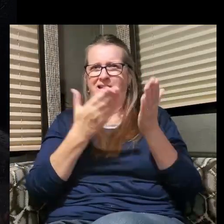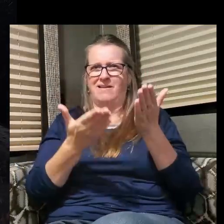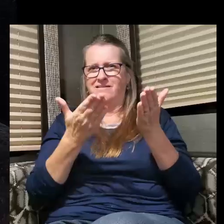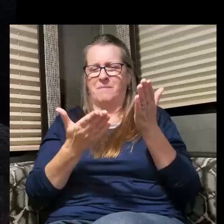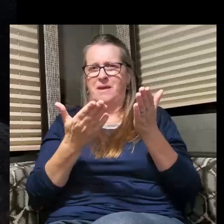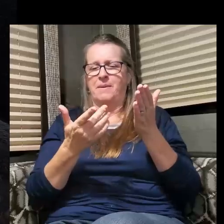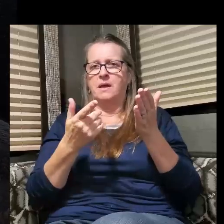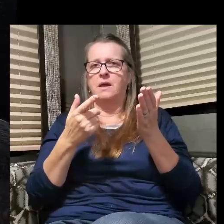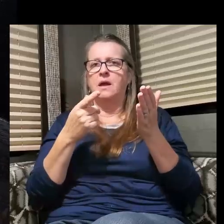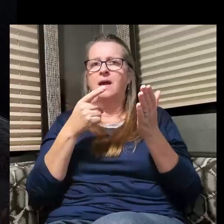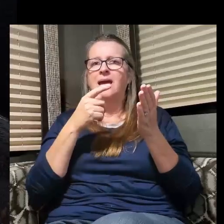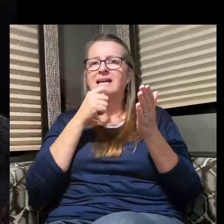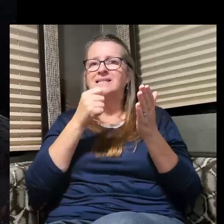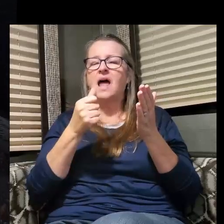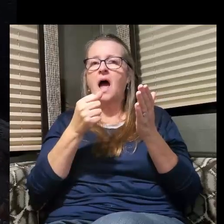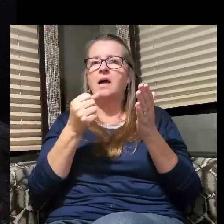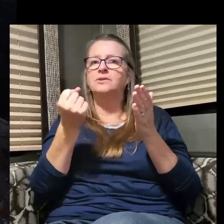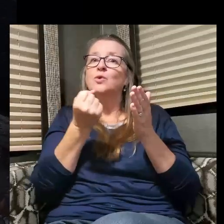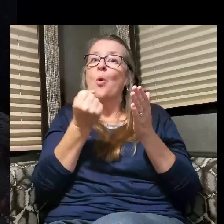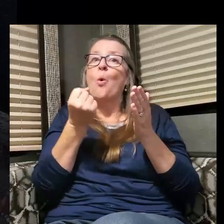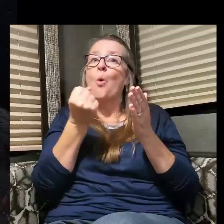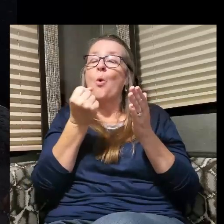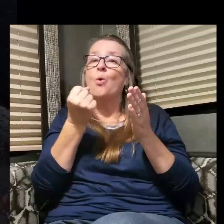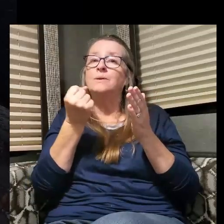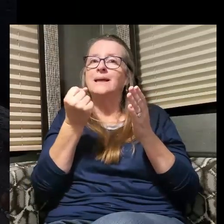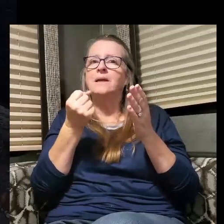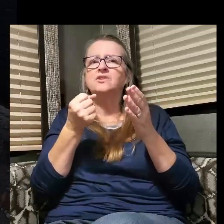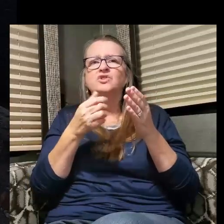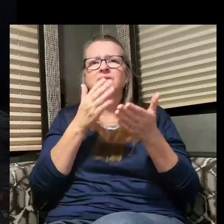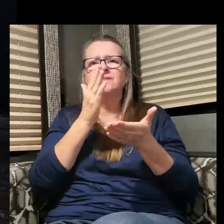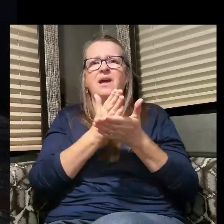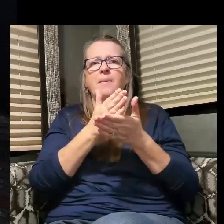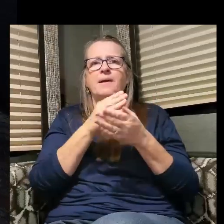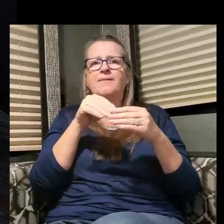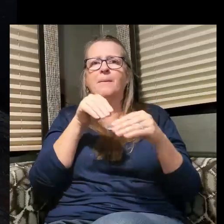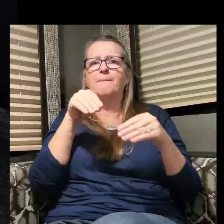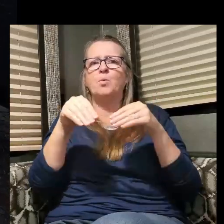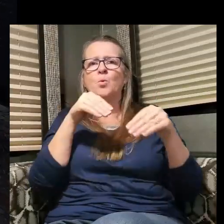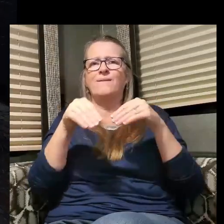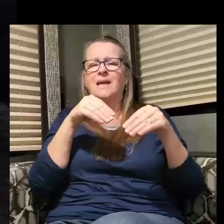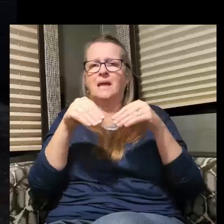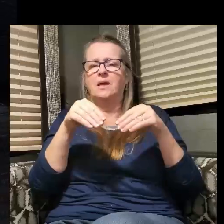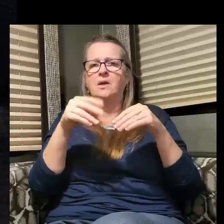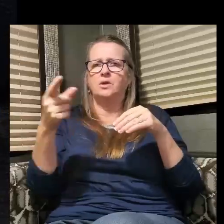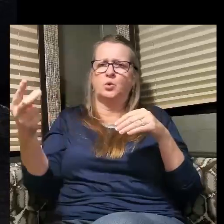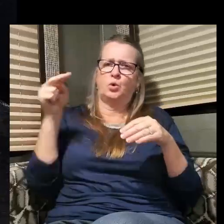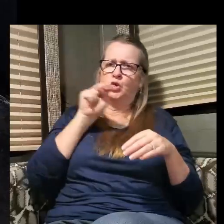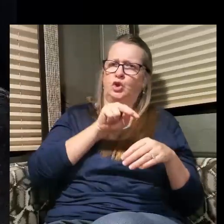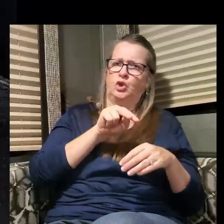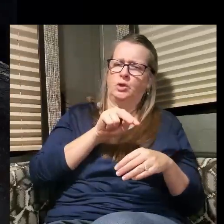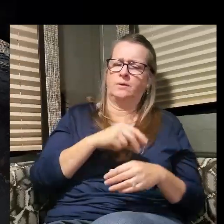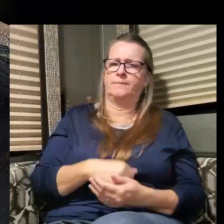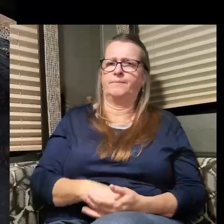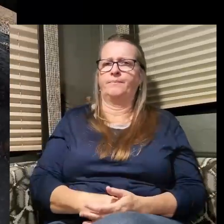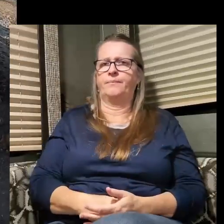that might crack this. Okay, it's not holding it up, it's just stopping it from opening. And then, Mare, if you want to get on